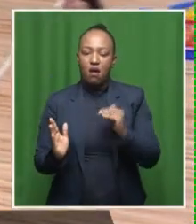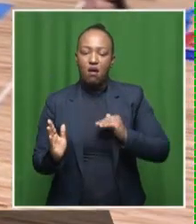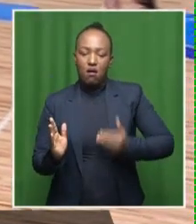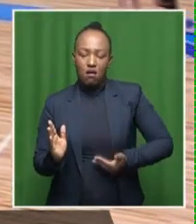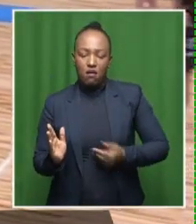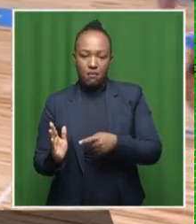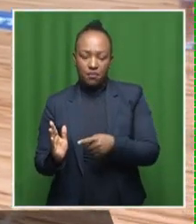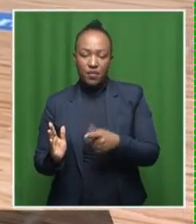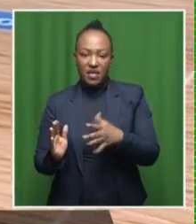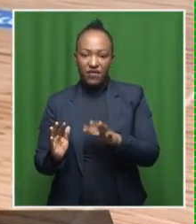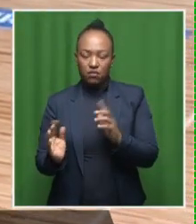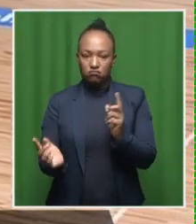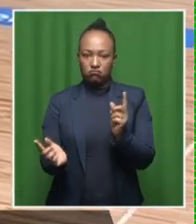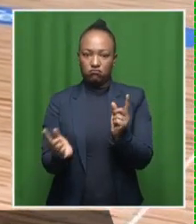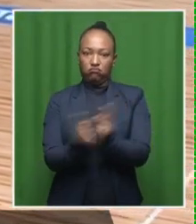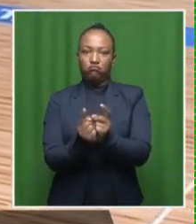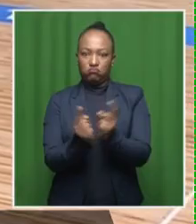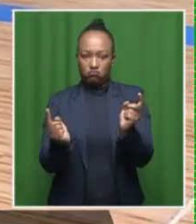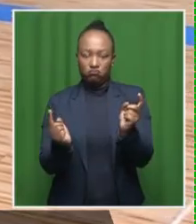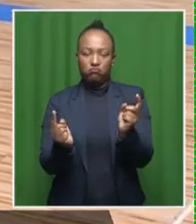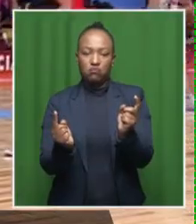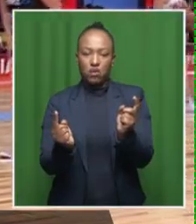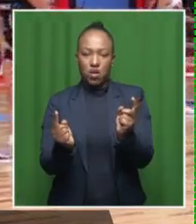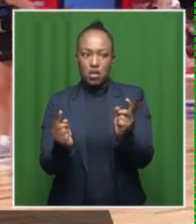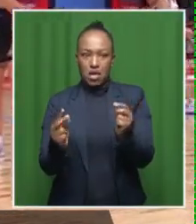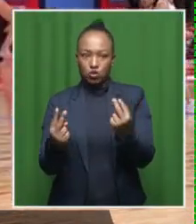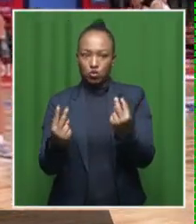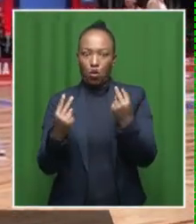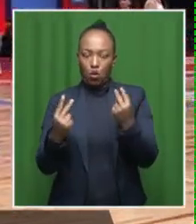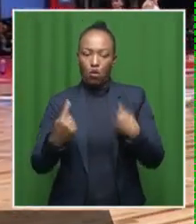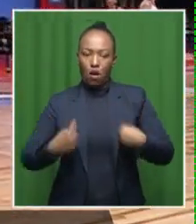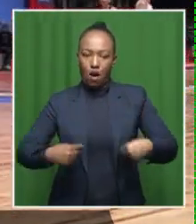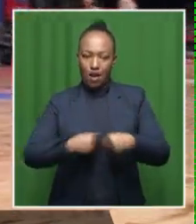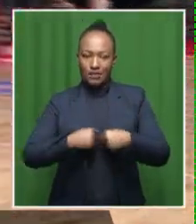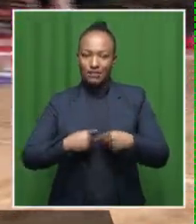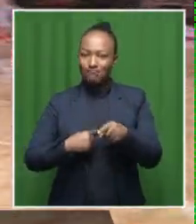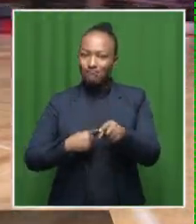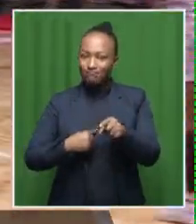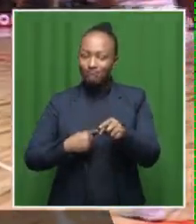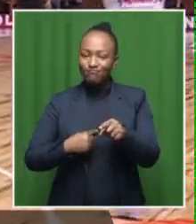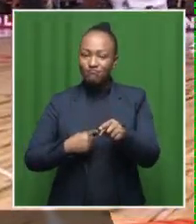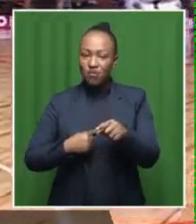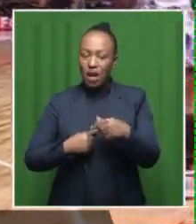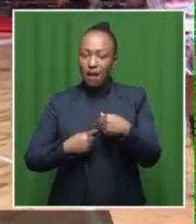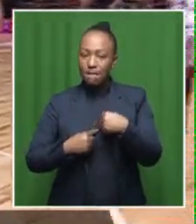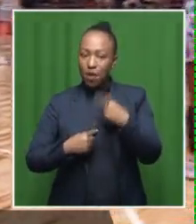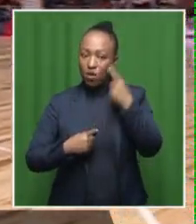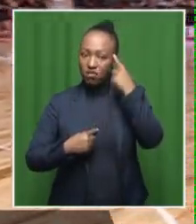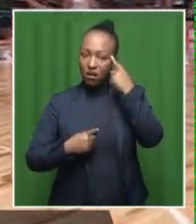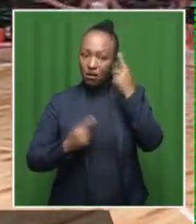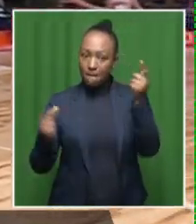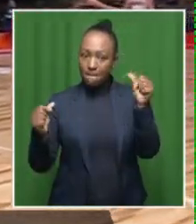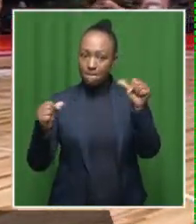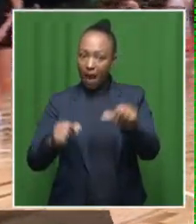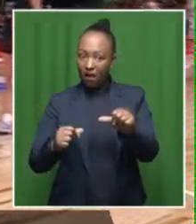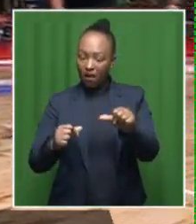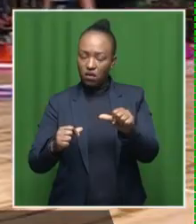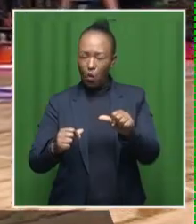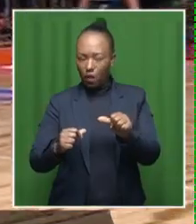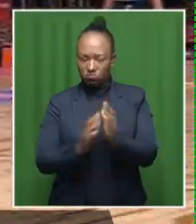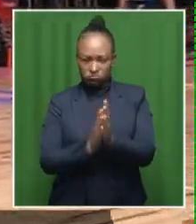us and they've seen what we can bring to the table, I don't think that they're not gonna come out with their A game